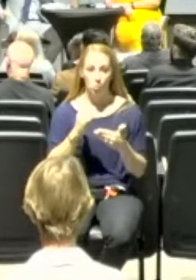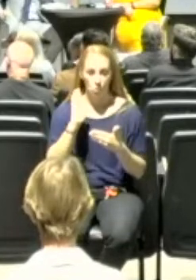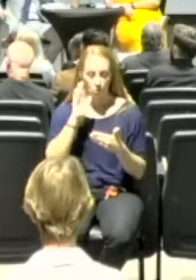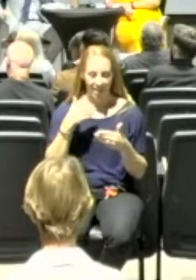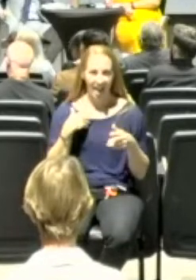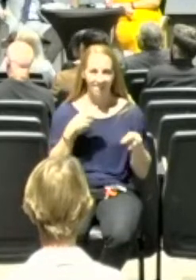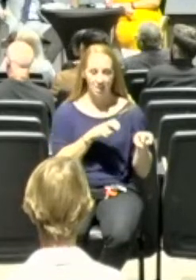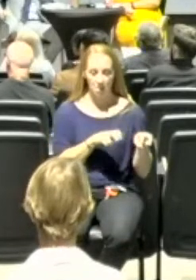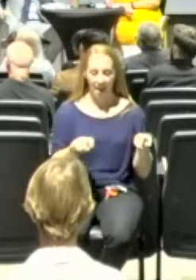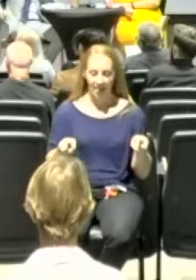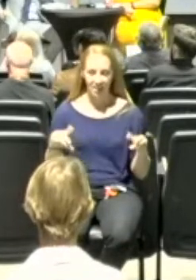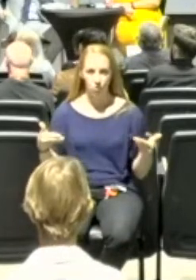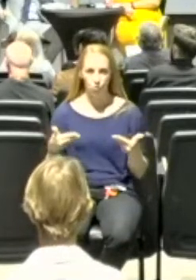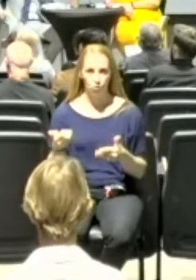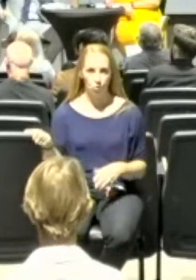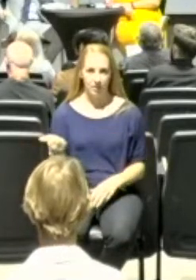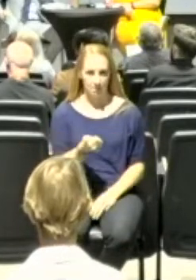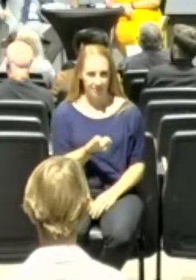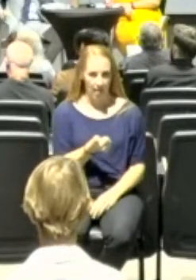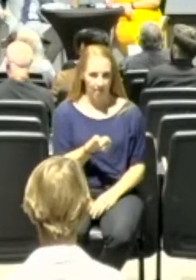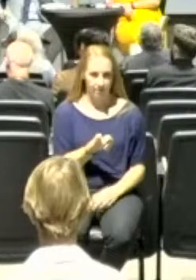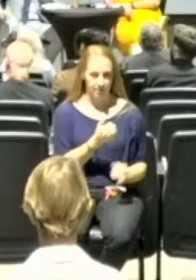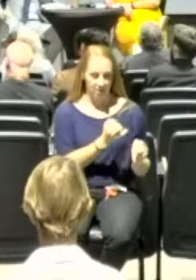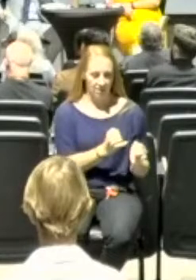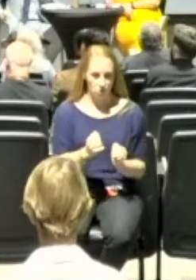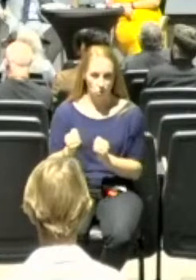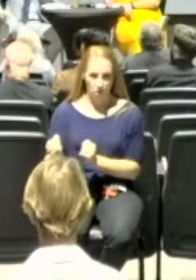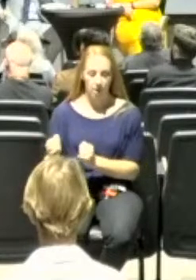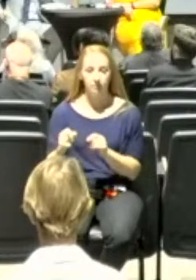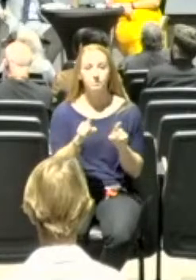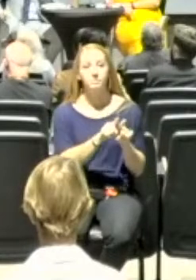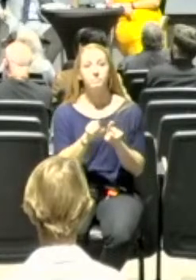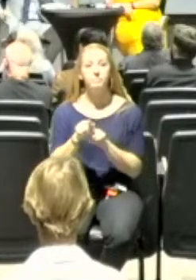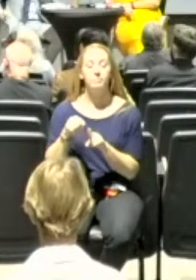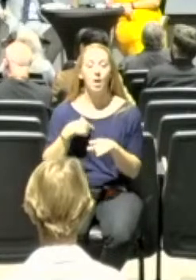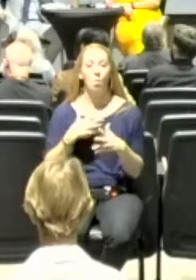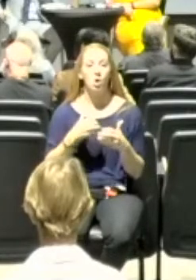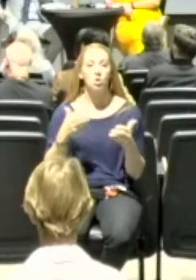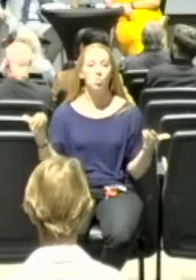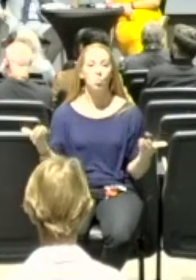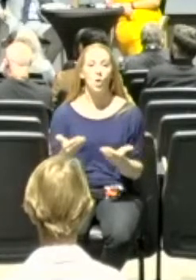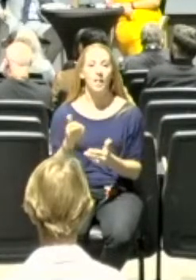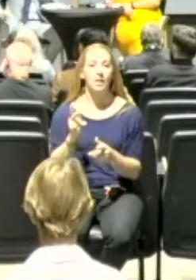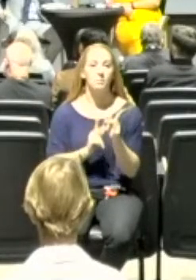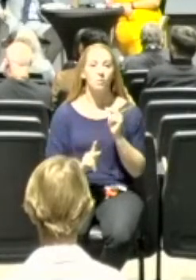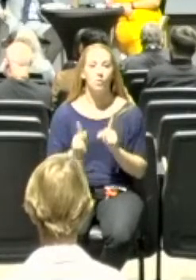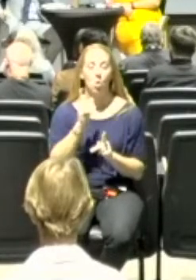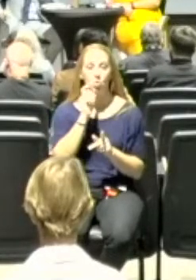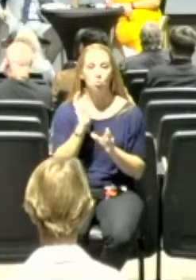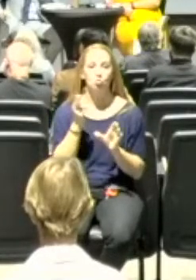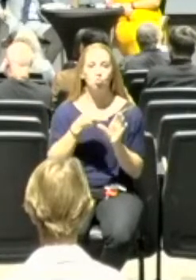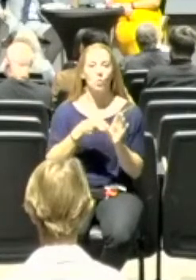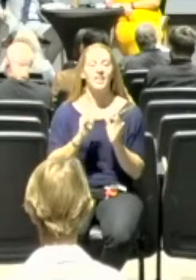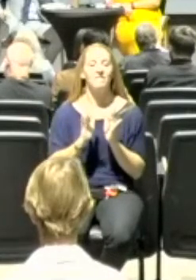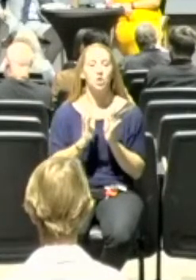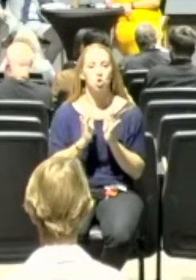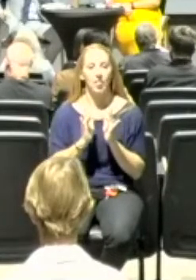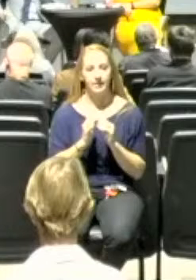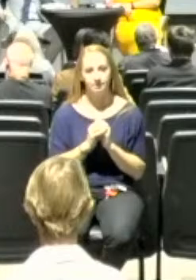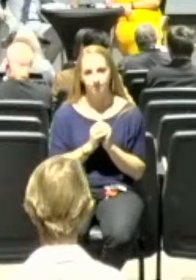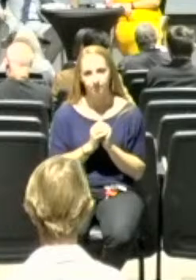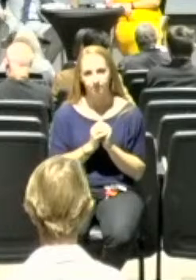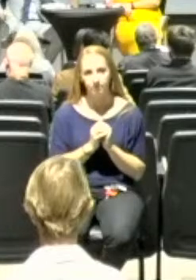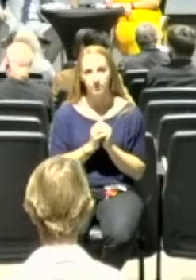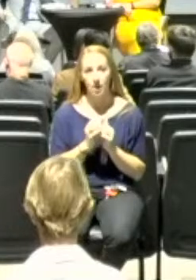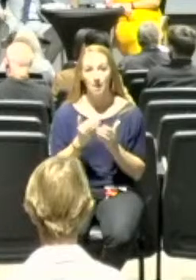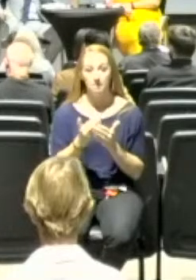panelists introduce themselves individually. Also want to welcome the folks that are joining us virtually.